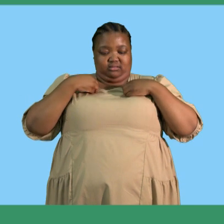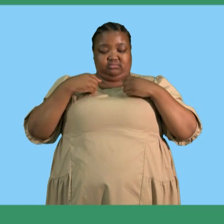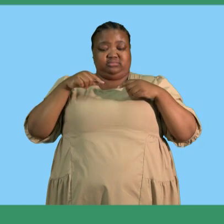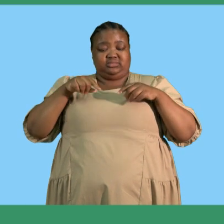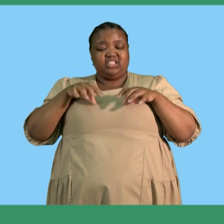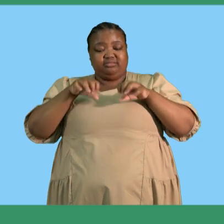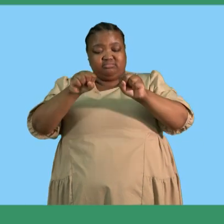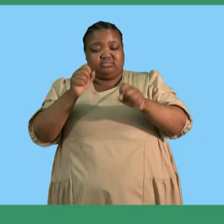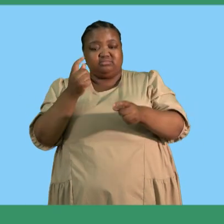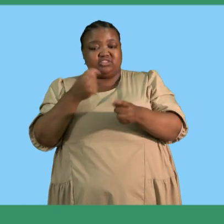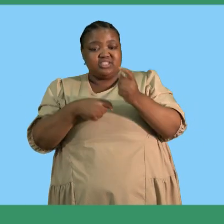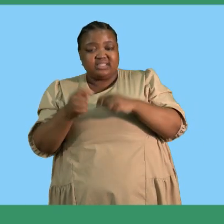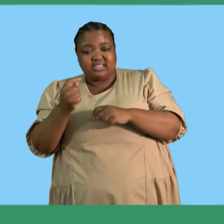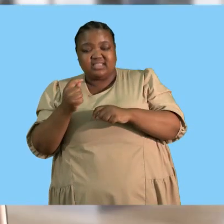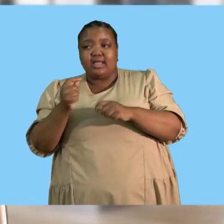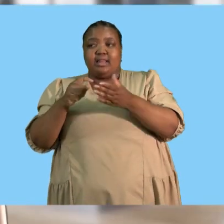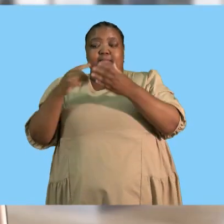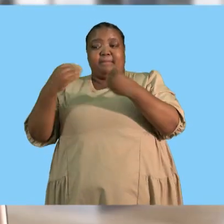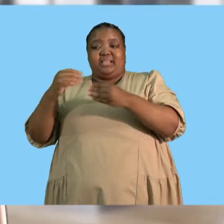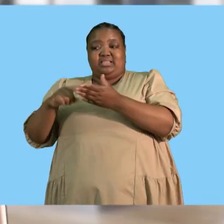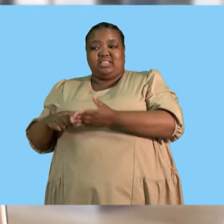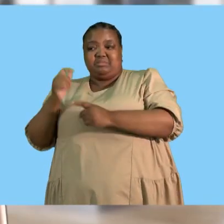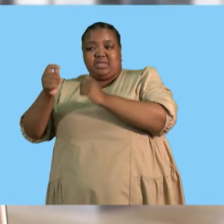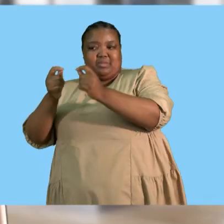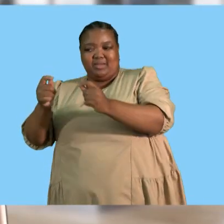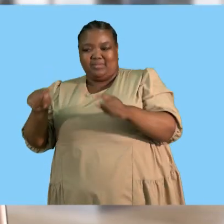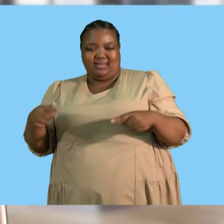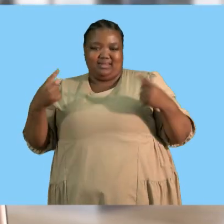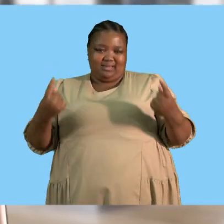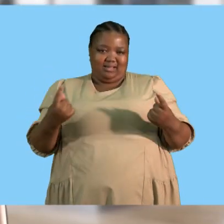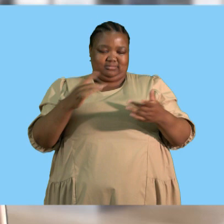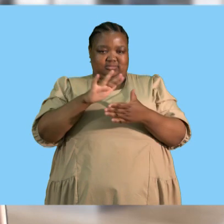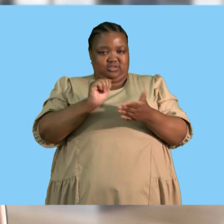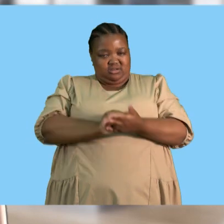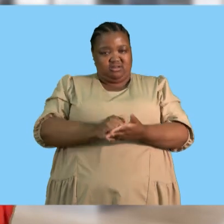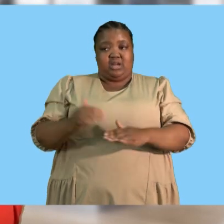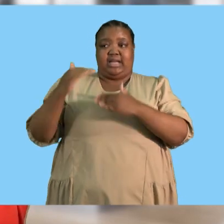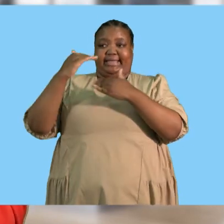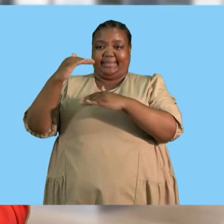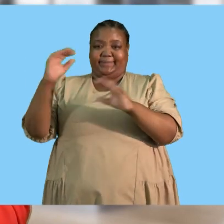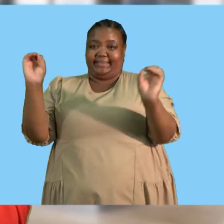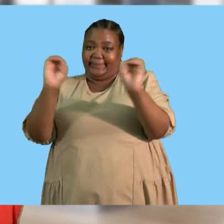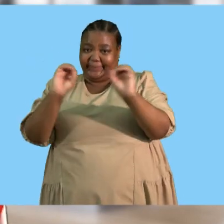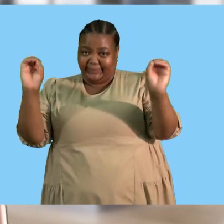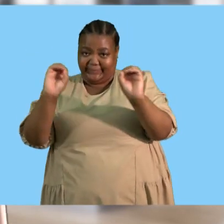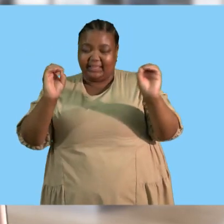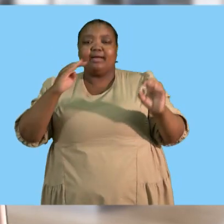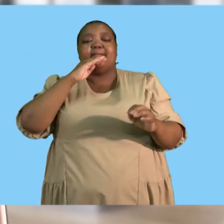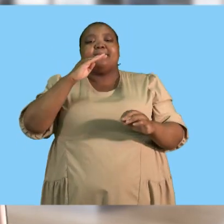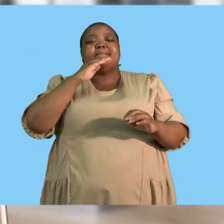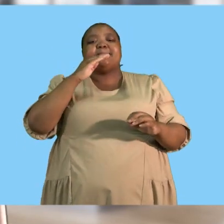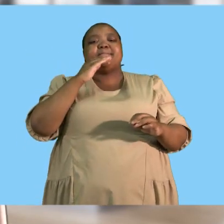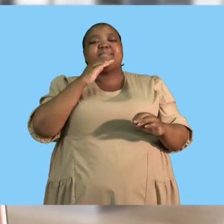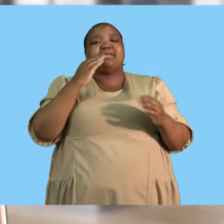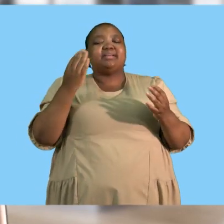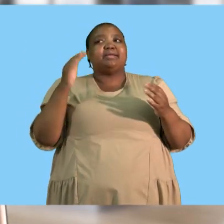assets cannot be seized to pay the debts of the business. But when you have unlimited, it means that there